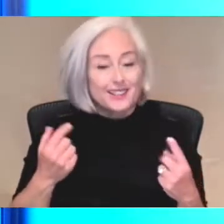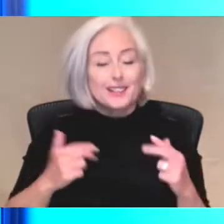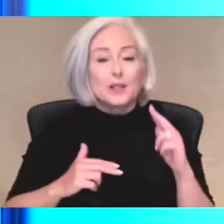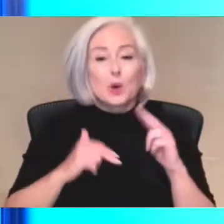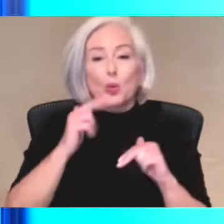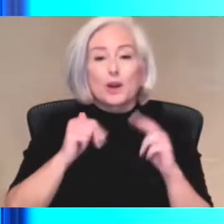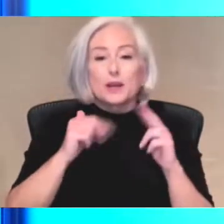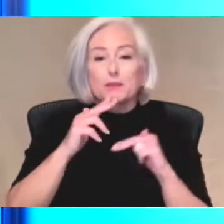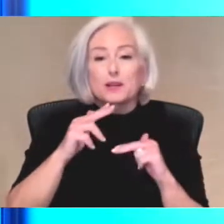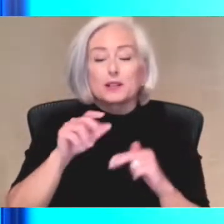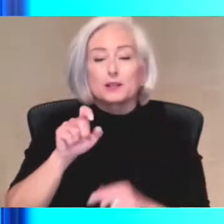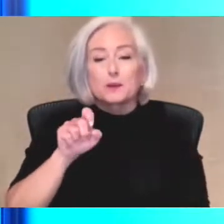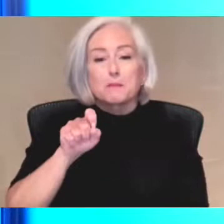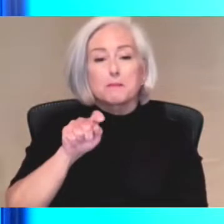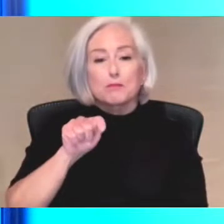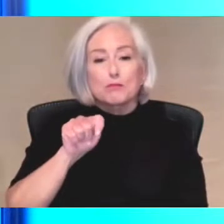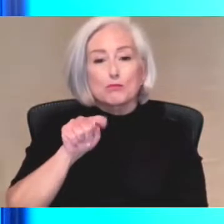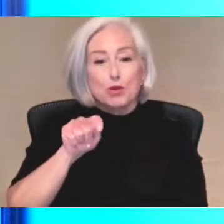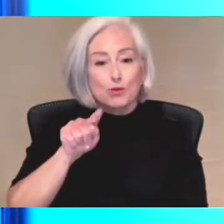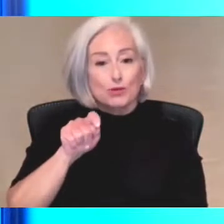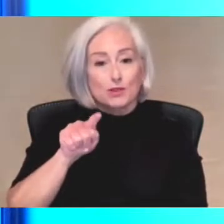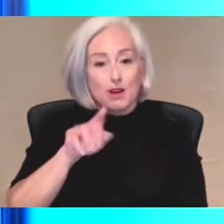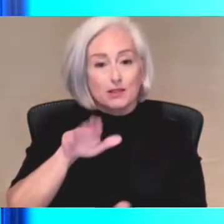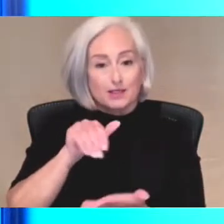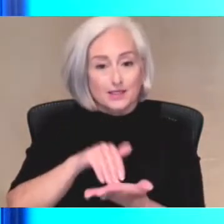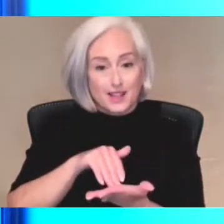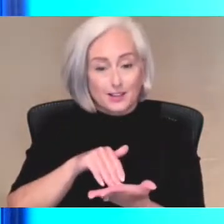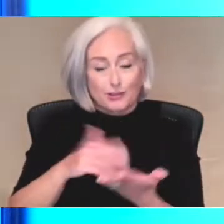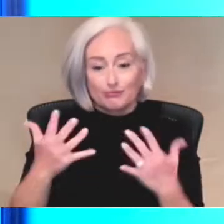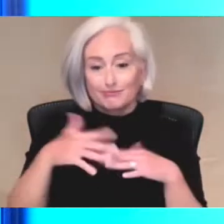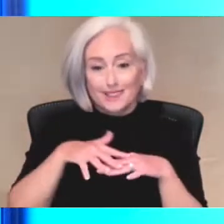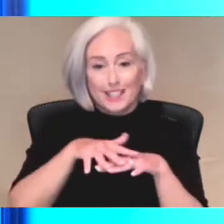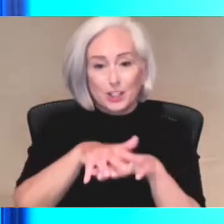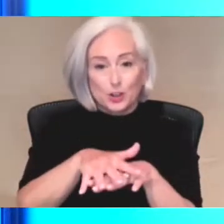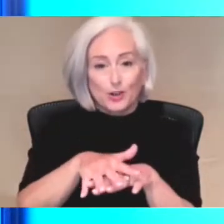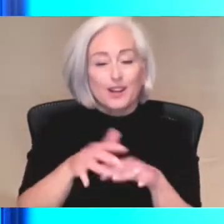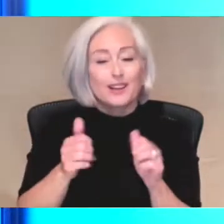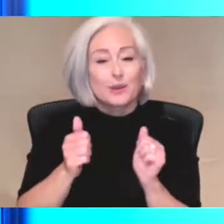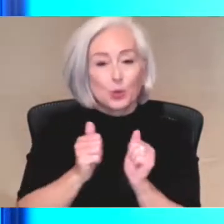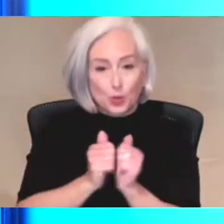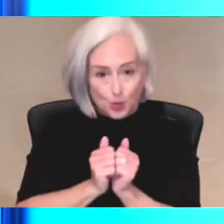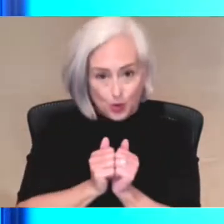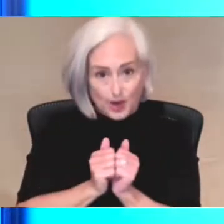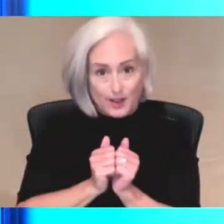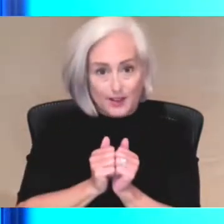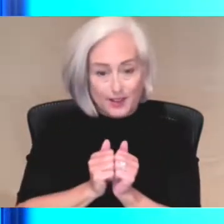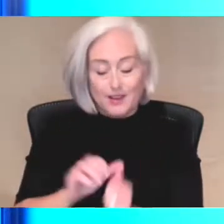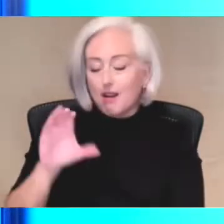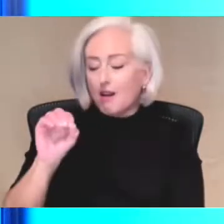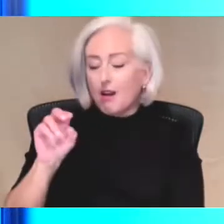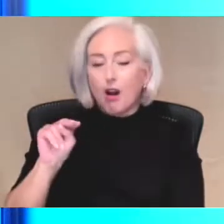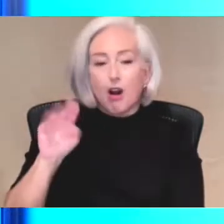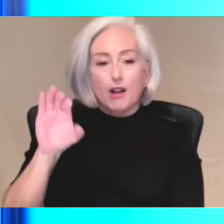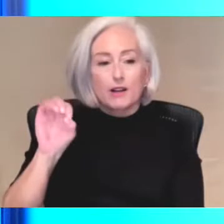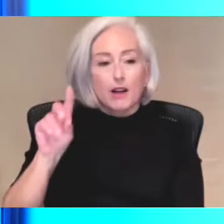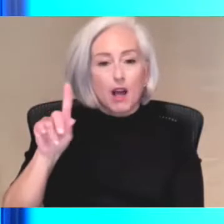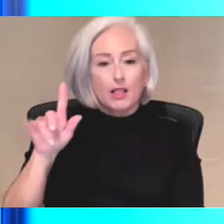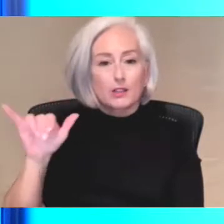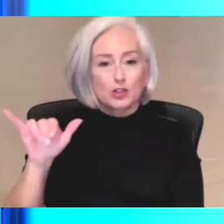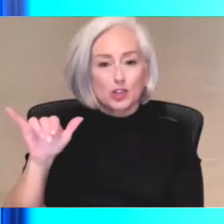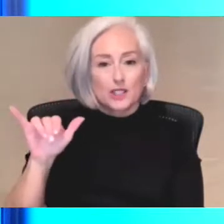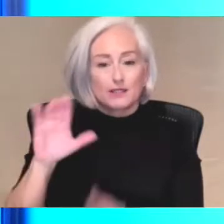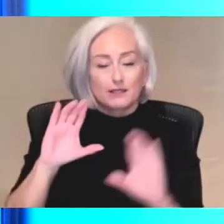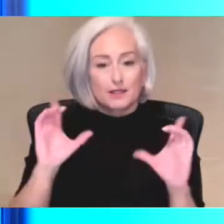is fully integrated into our previous existing radiation oncology department.